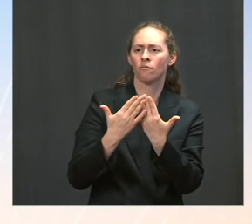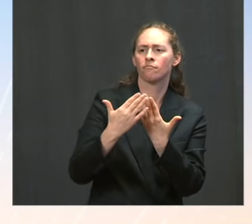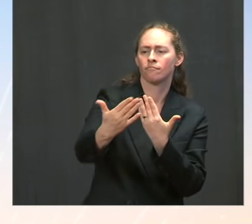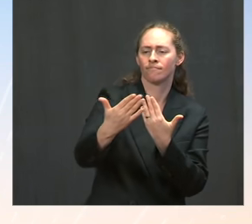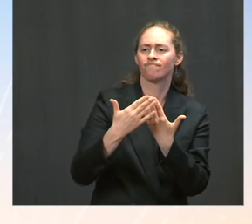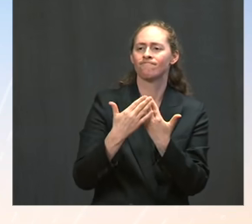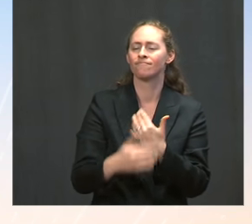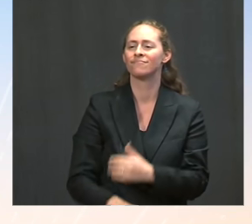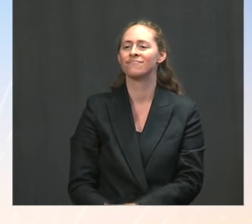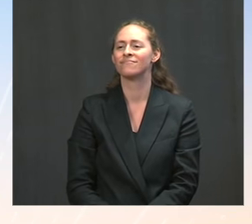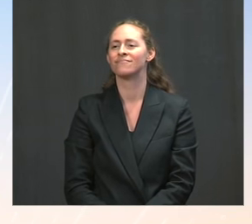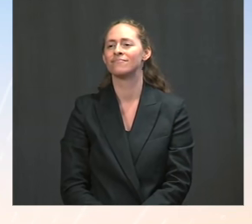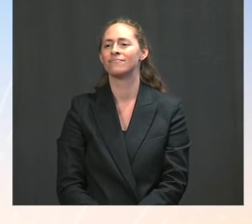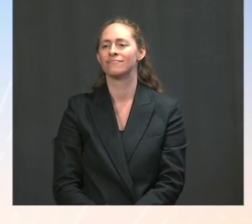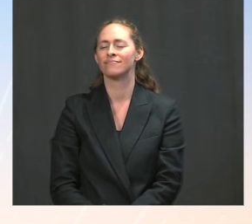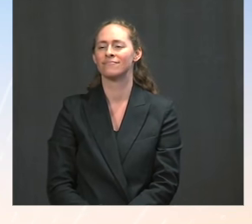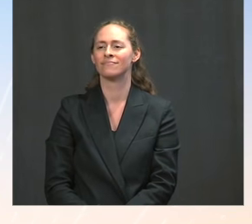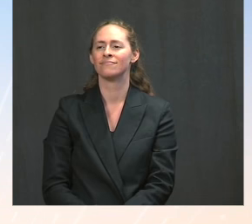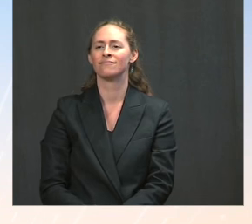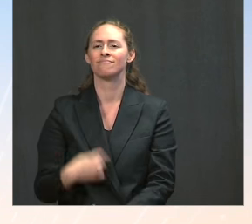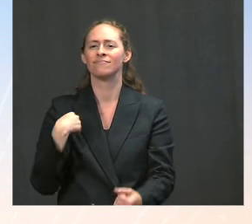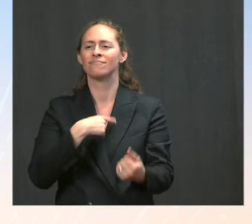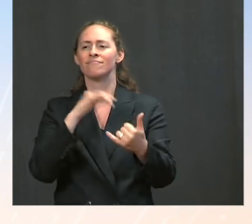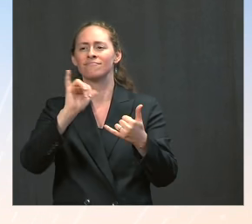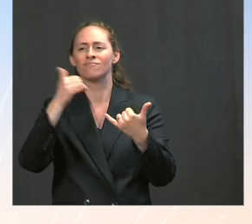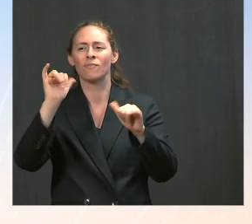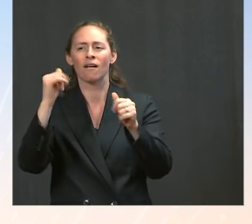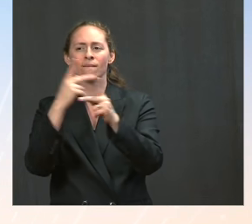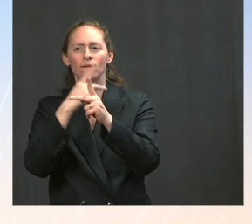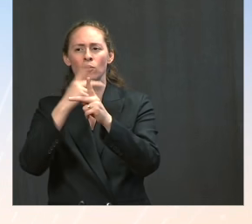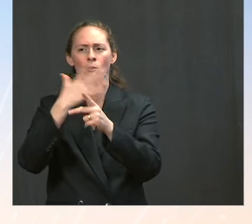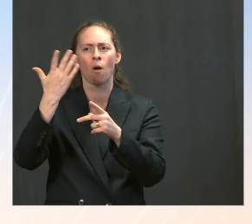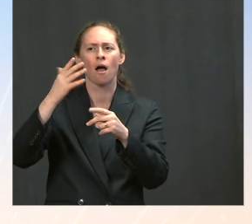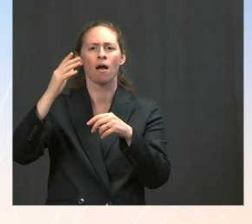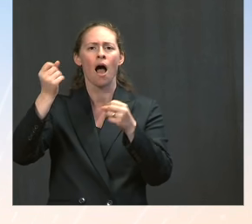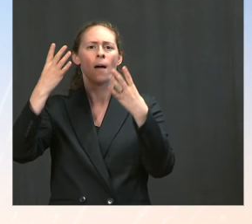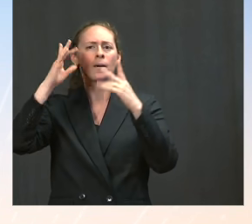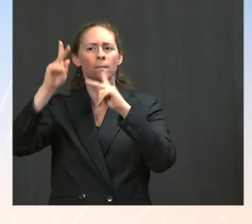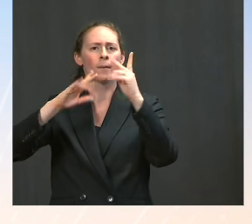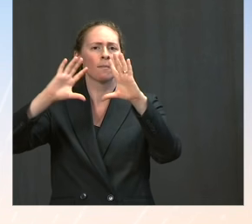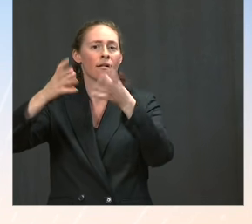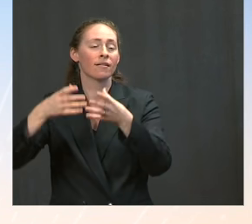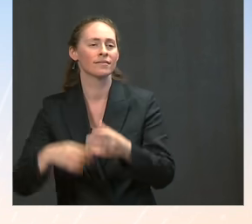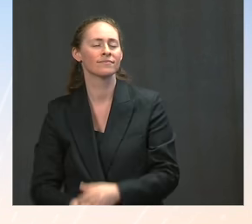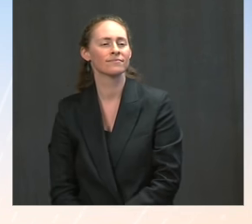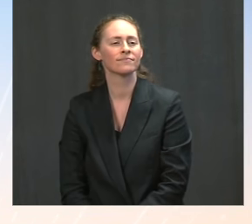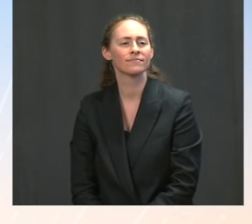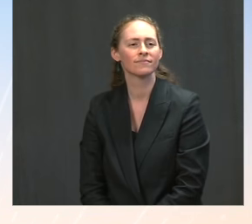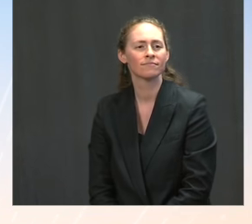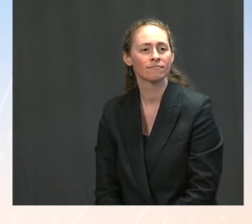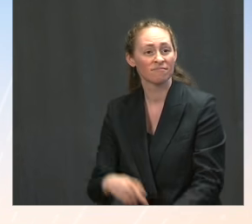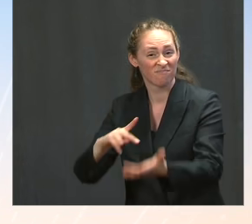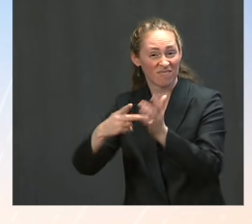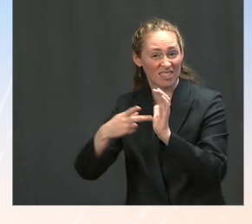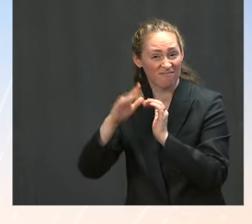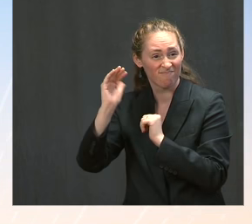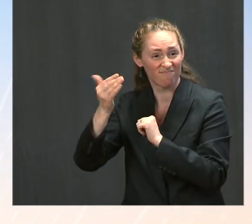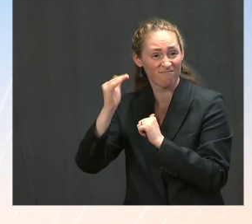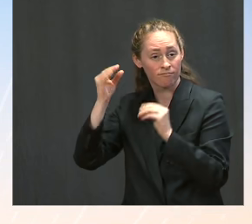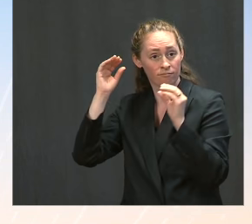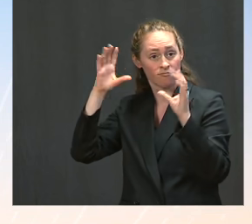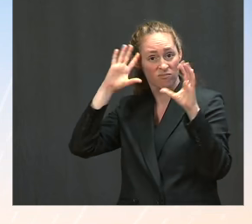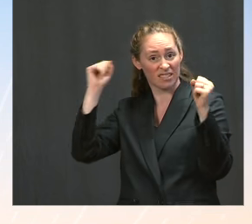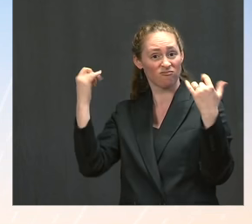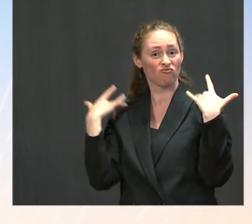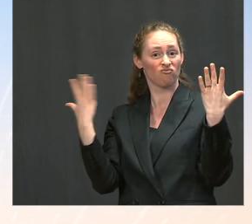for filibuster changes. You're saying that that he's not engaging on this. He has continually talked about wanting to move back to the